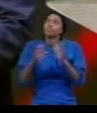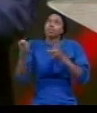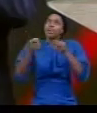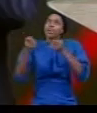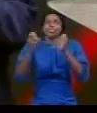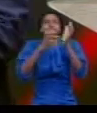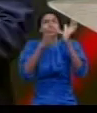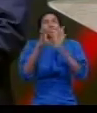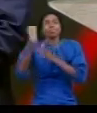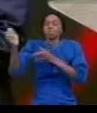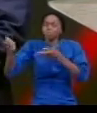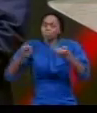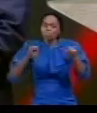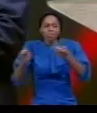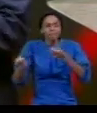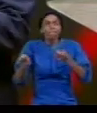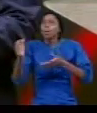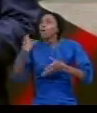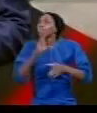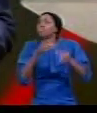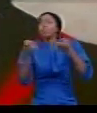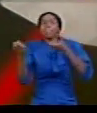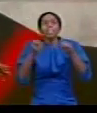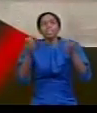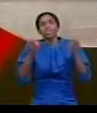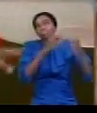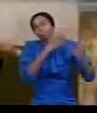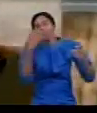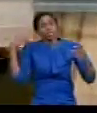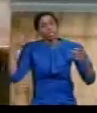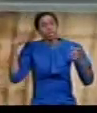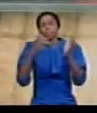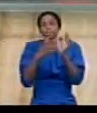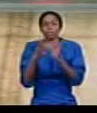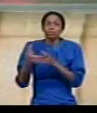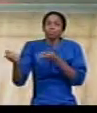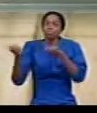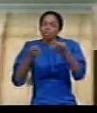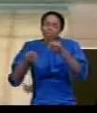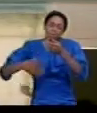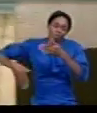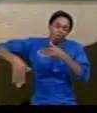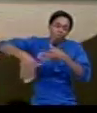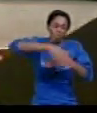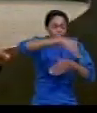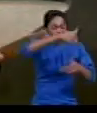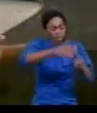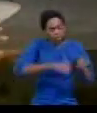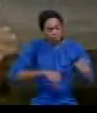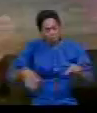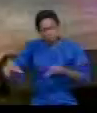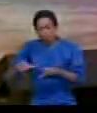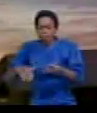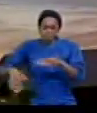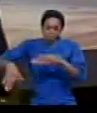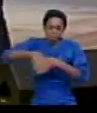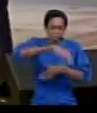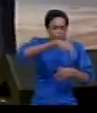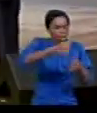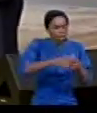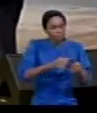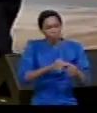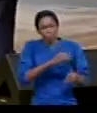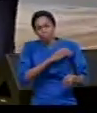Jesus, reign. Reign, Master Jesus, reign over every act, over every action, over